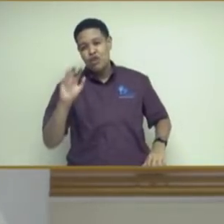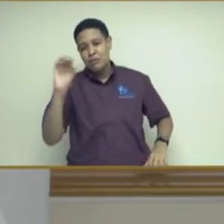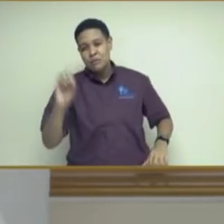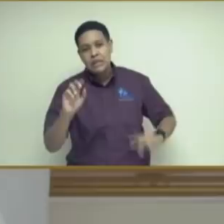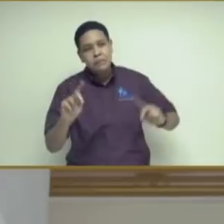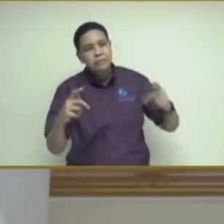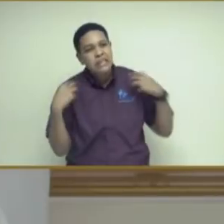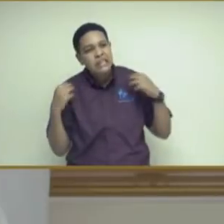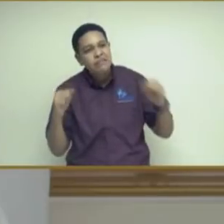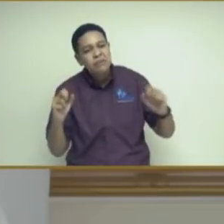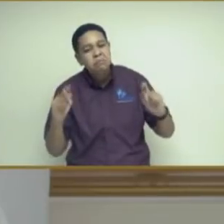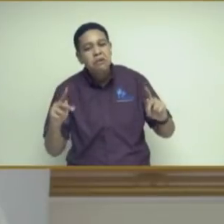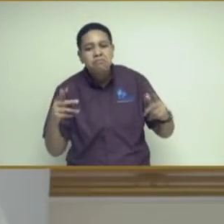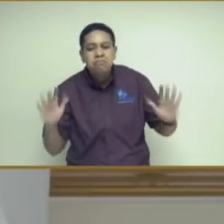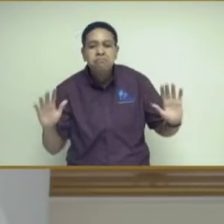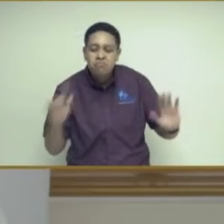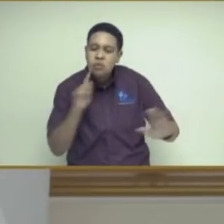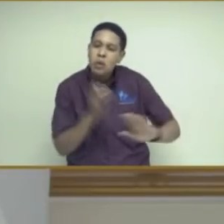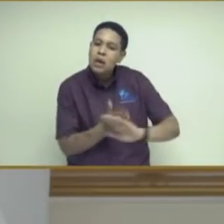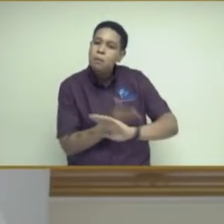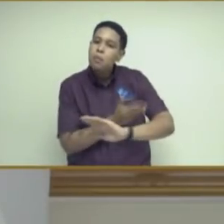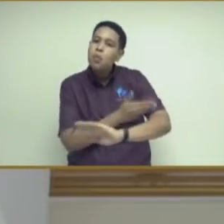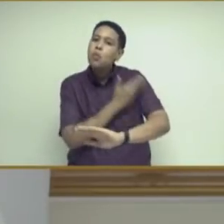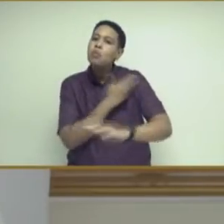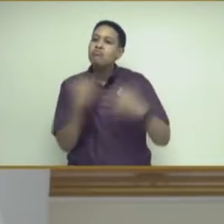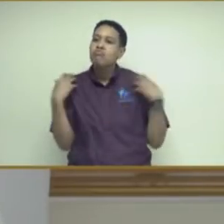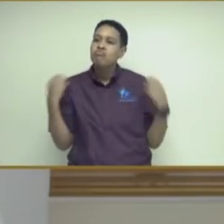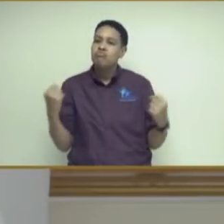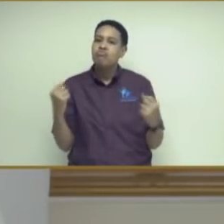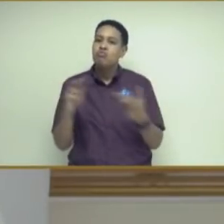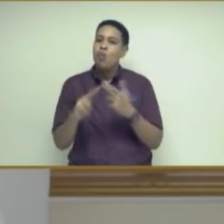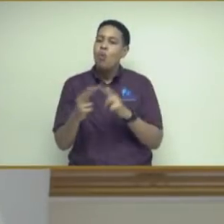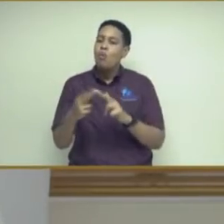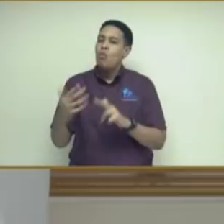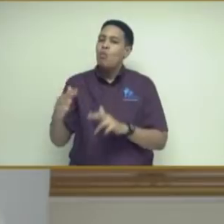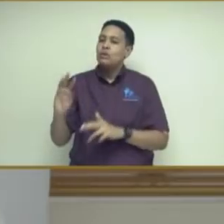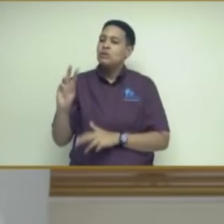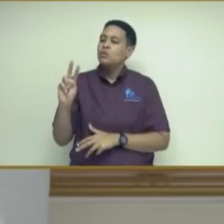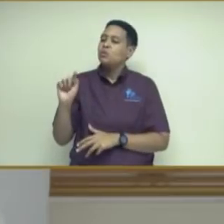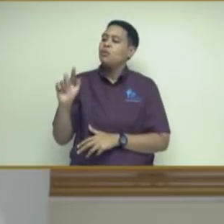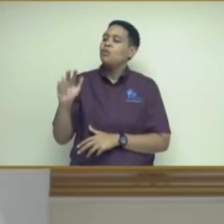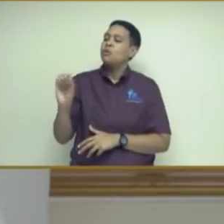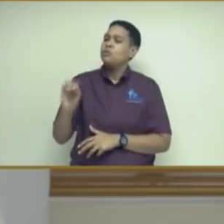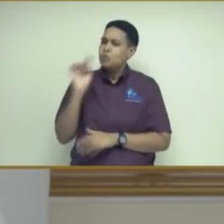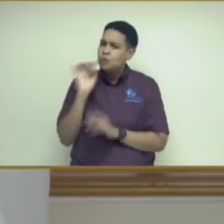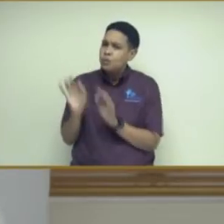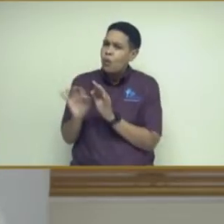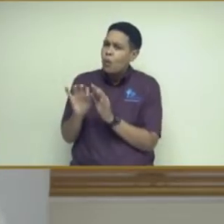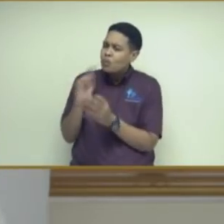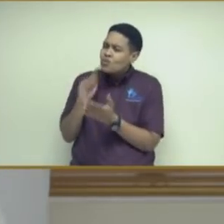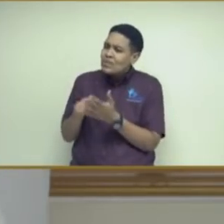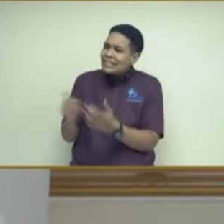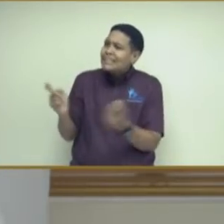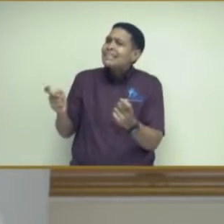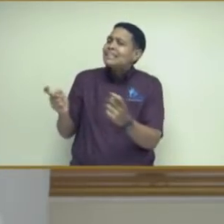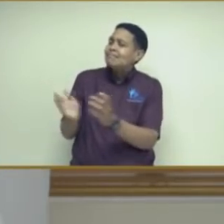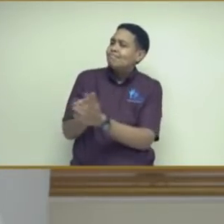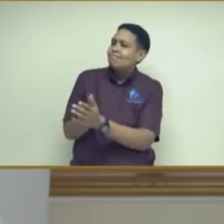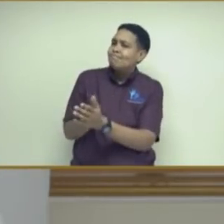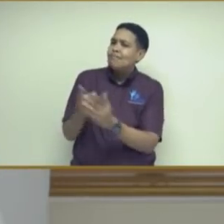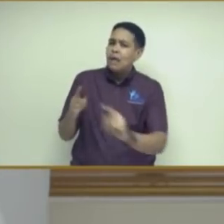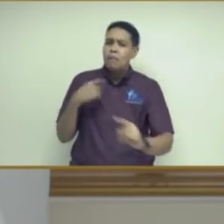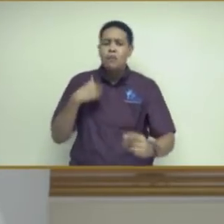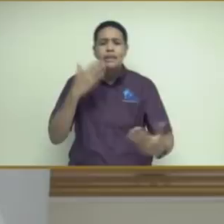an improvement in our recovery rate, which again is worth recognizing and celebrating. And we thank the public health